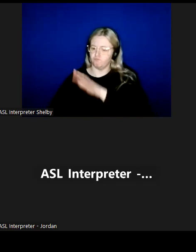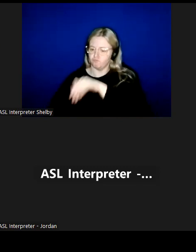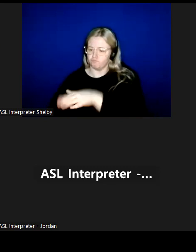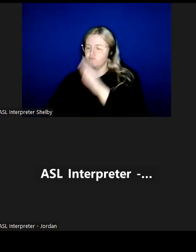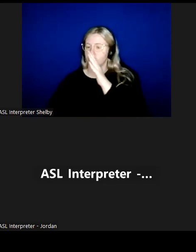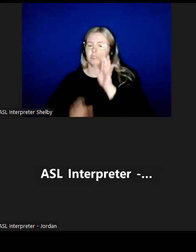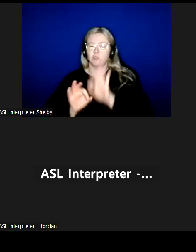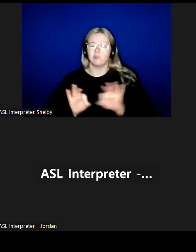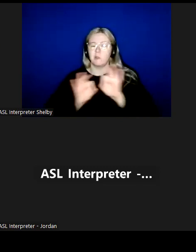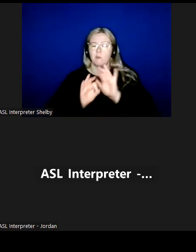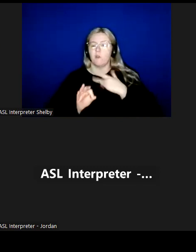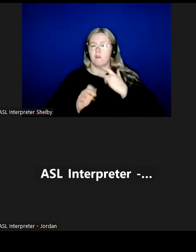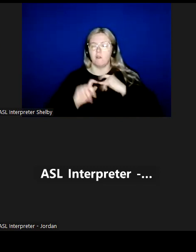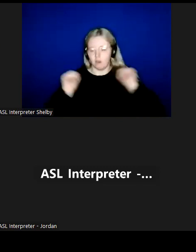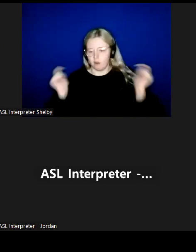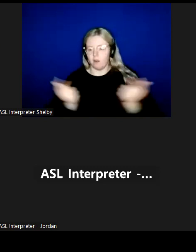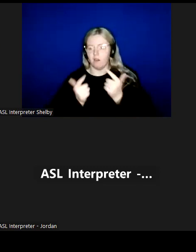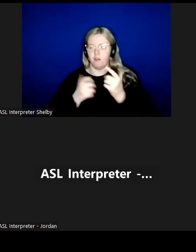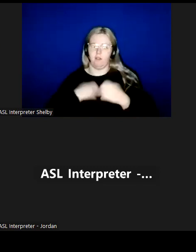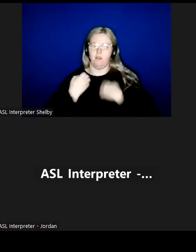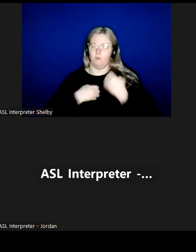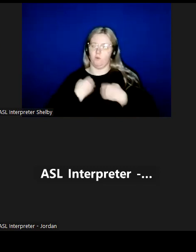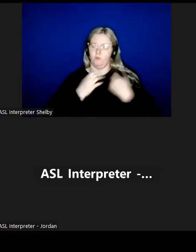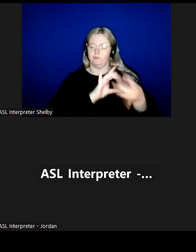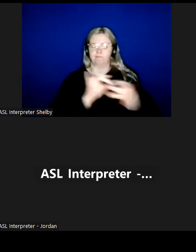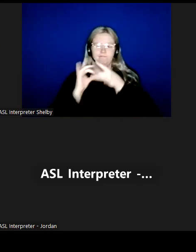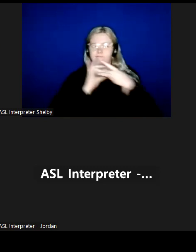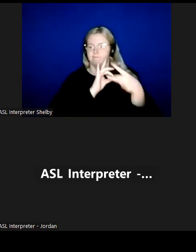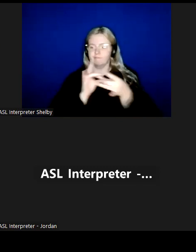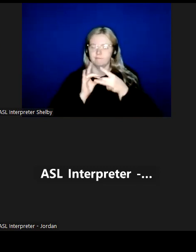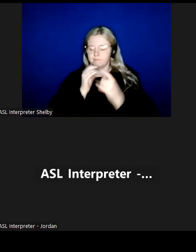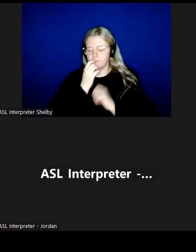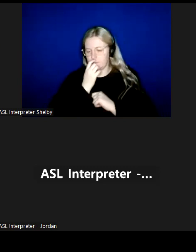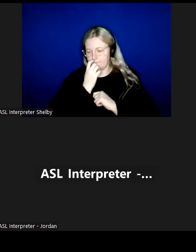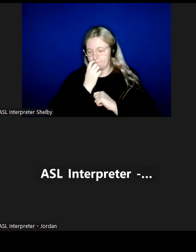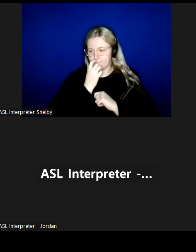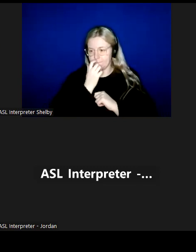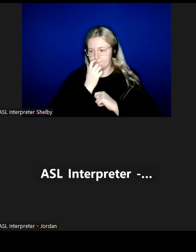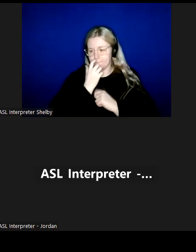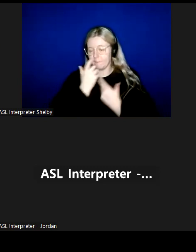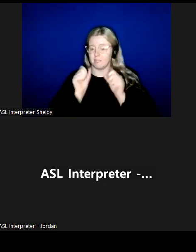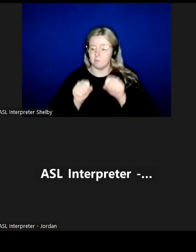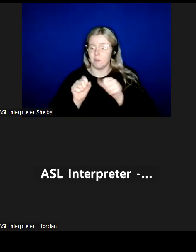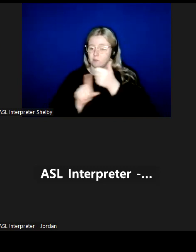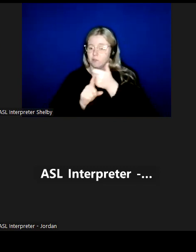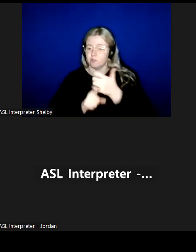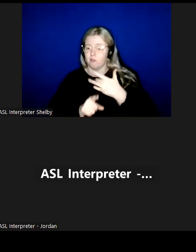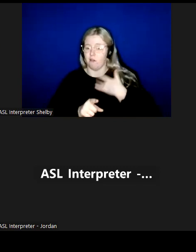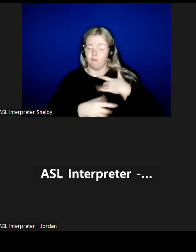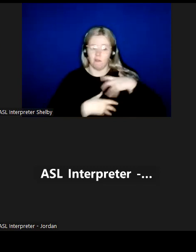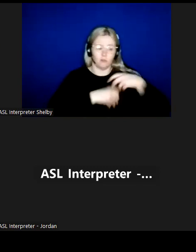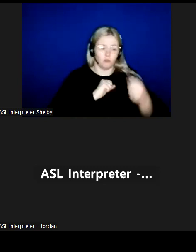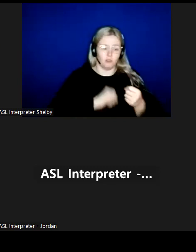emotions working together. And you might even find that you experience them all at the same time, and that's